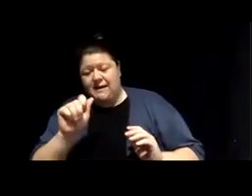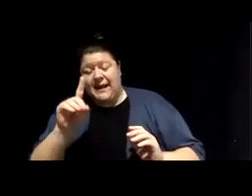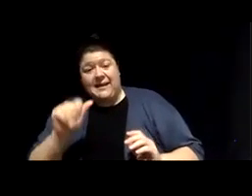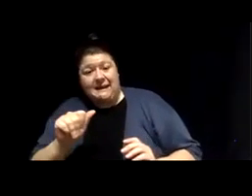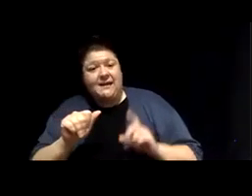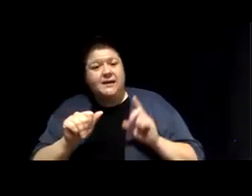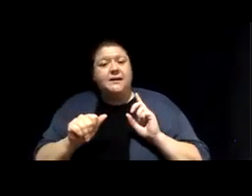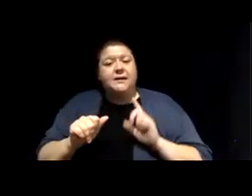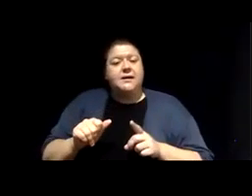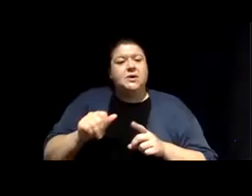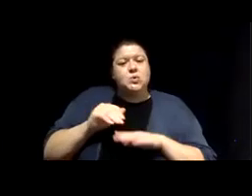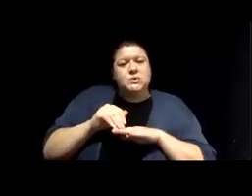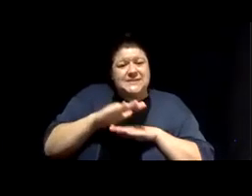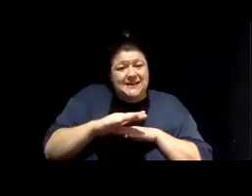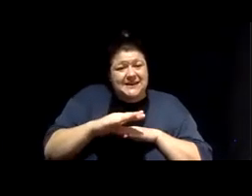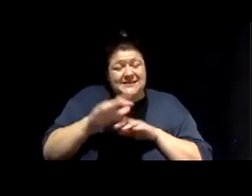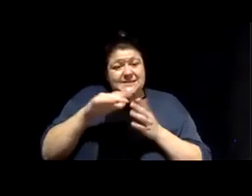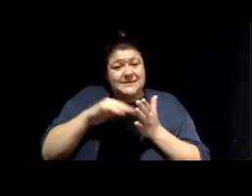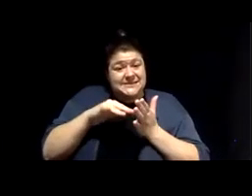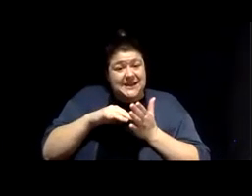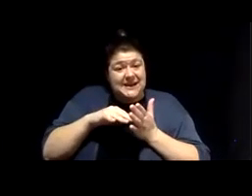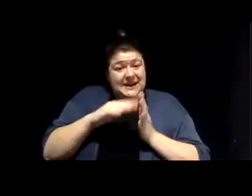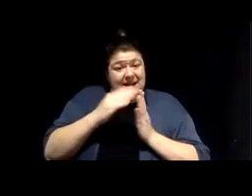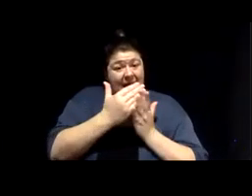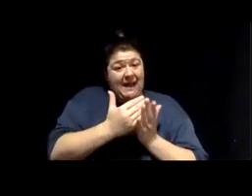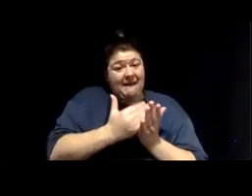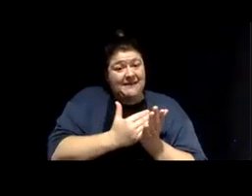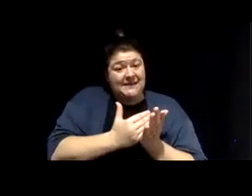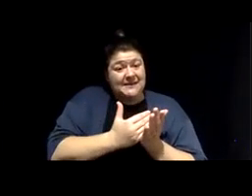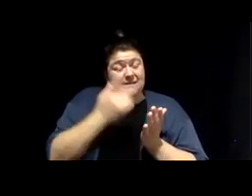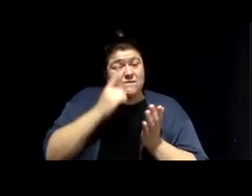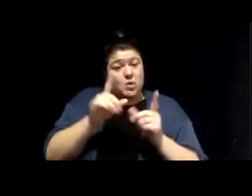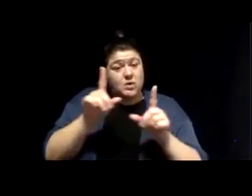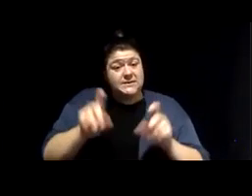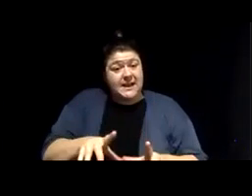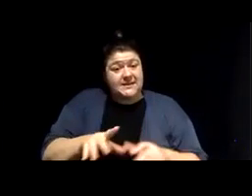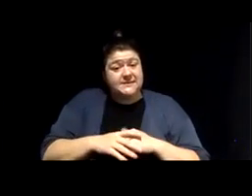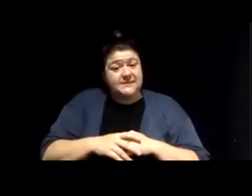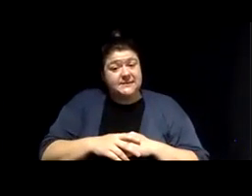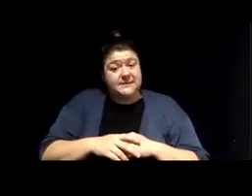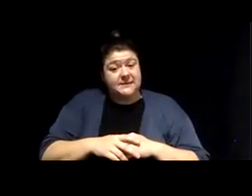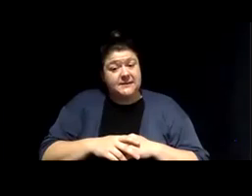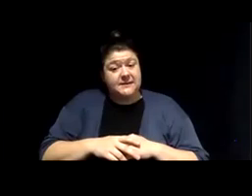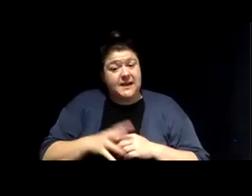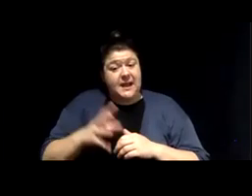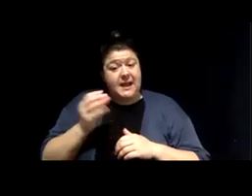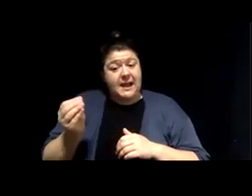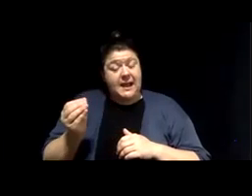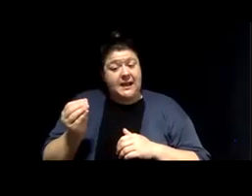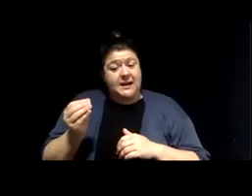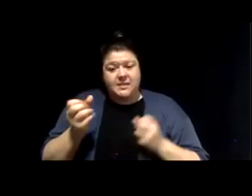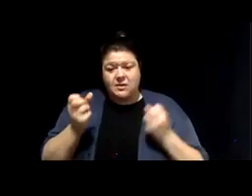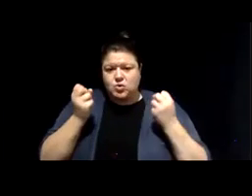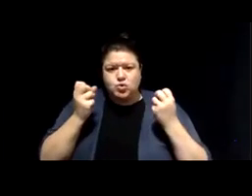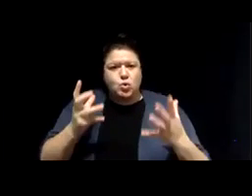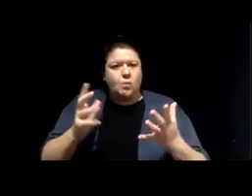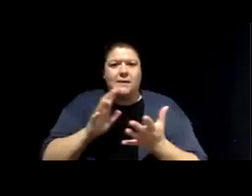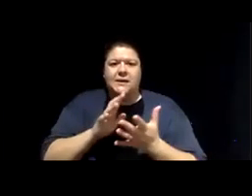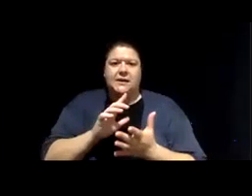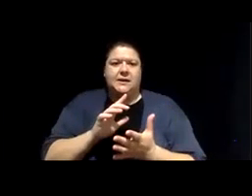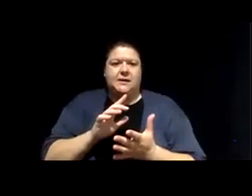us these study guides for tests, and there's so many pages,